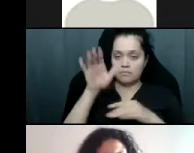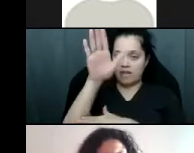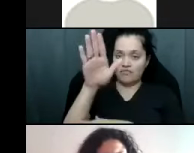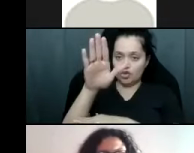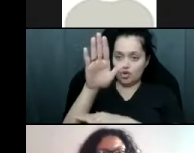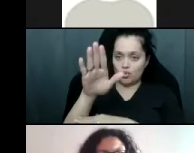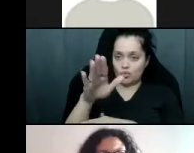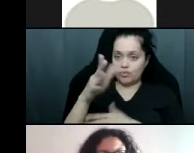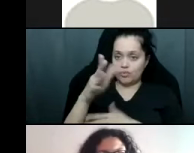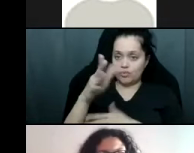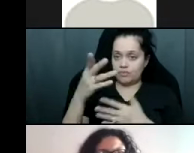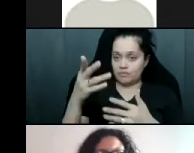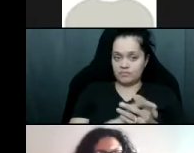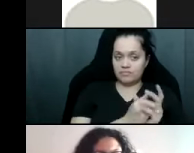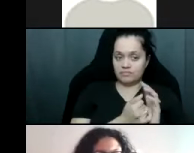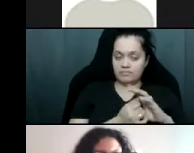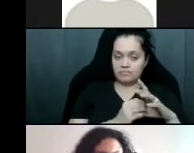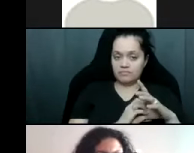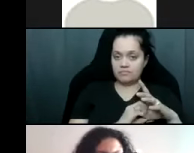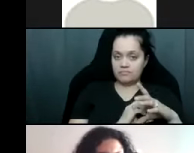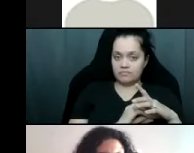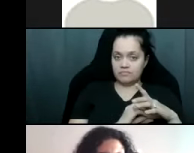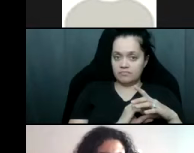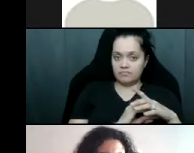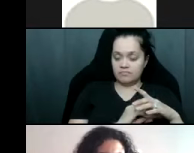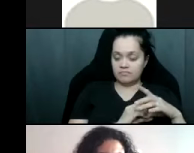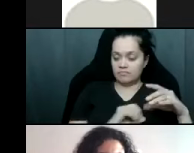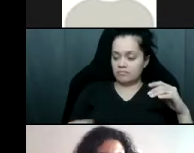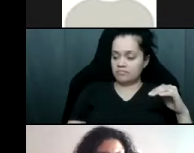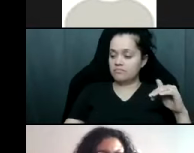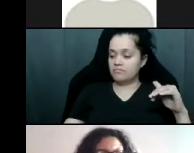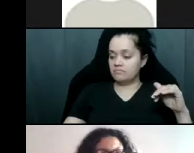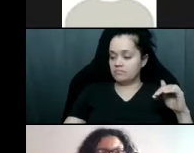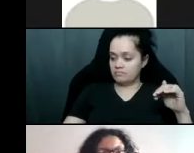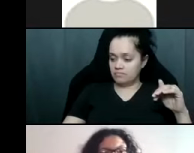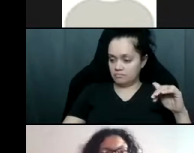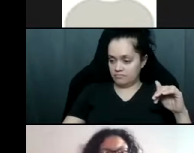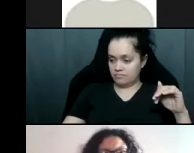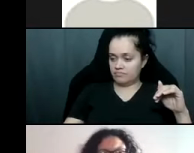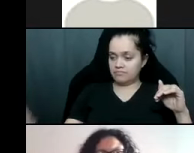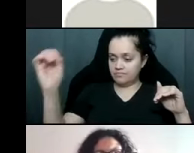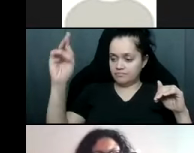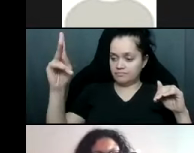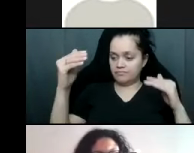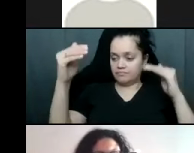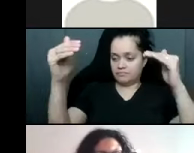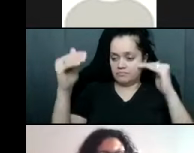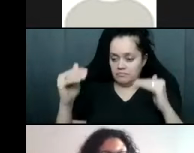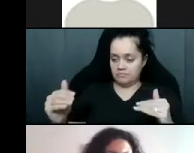afternoon? Arvo means afternoon. Okay, next,